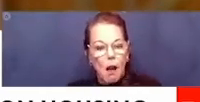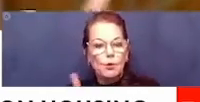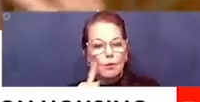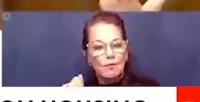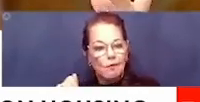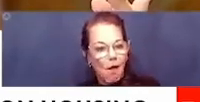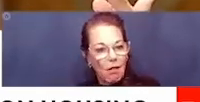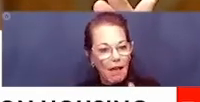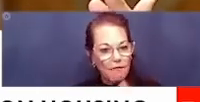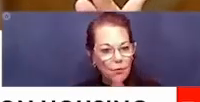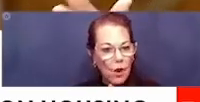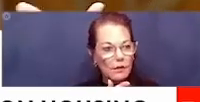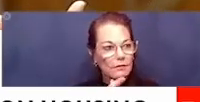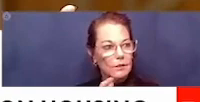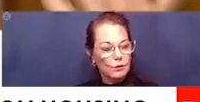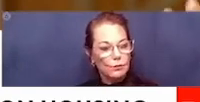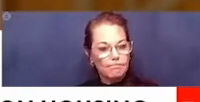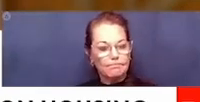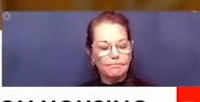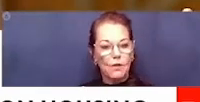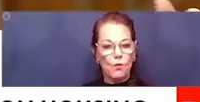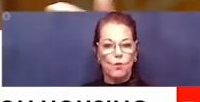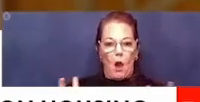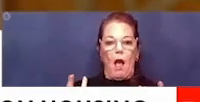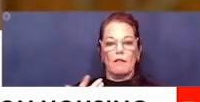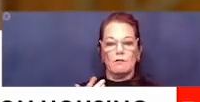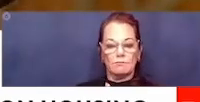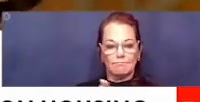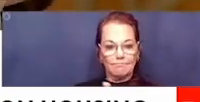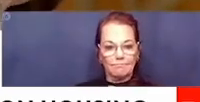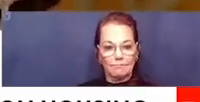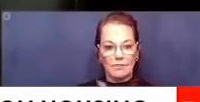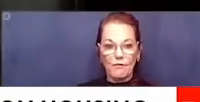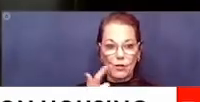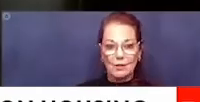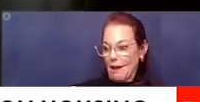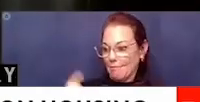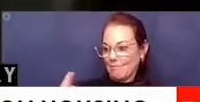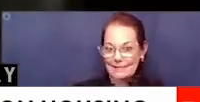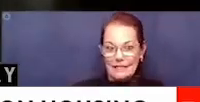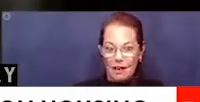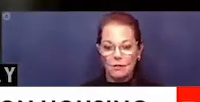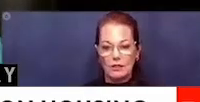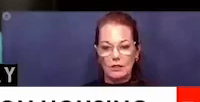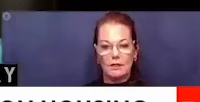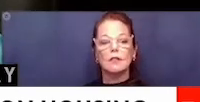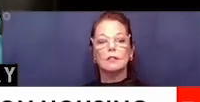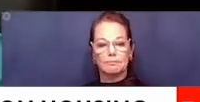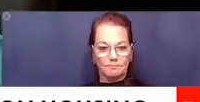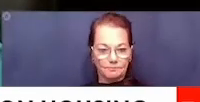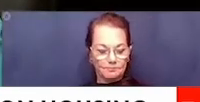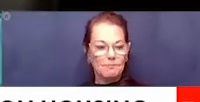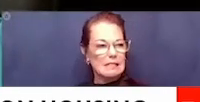never been able to fully realize in this country. I think that's a really powerful point here. You know, this